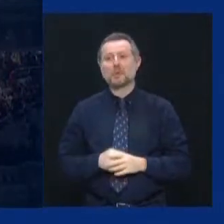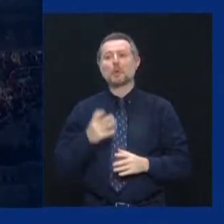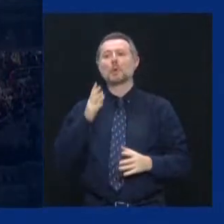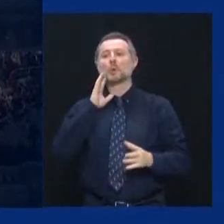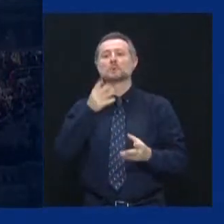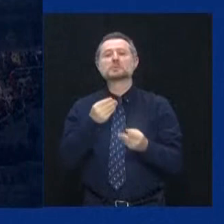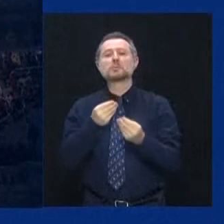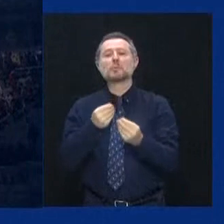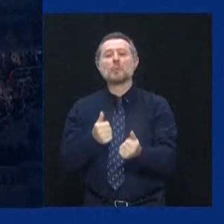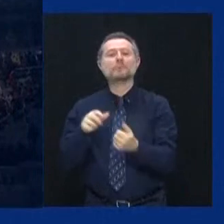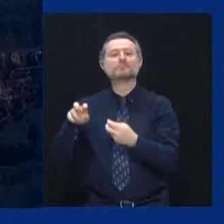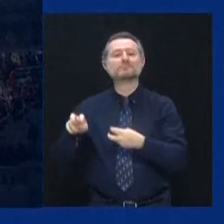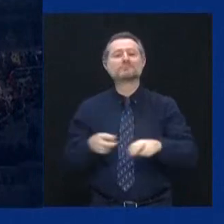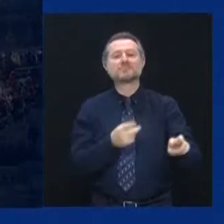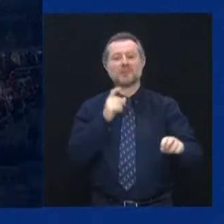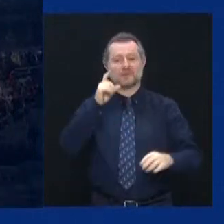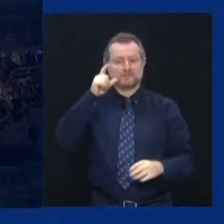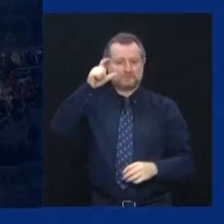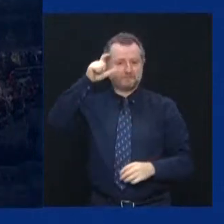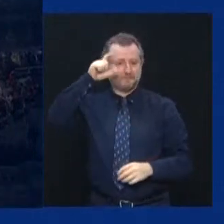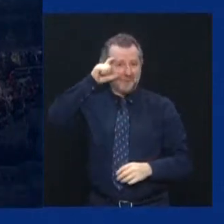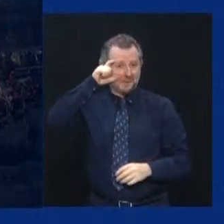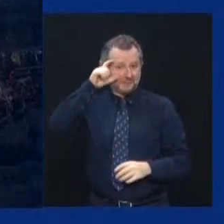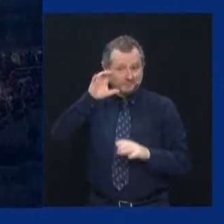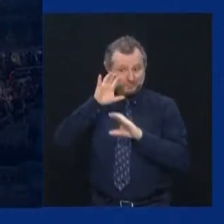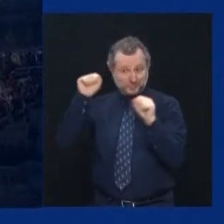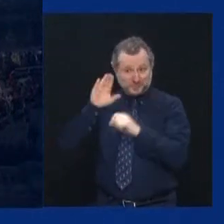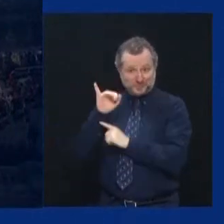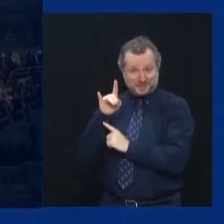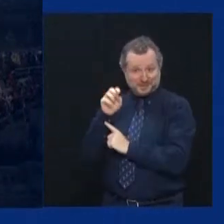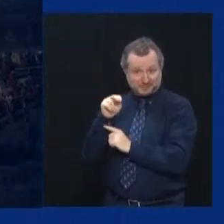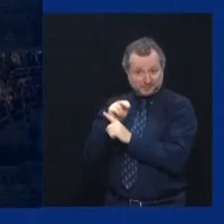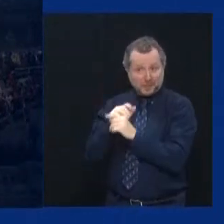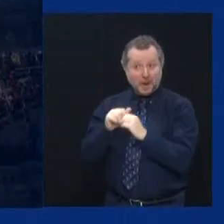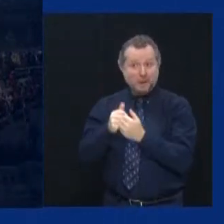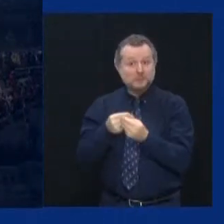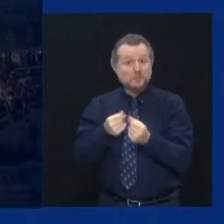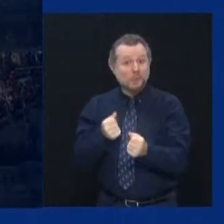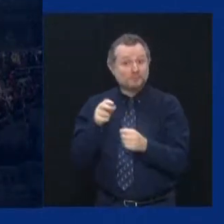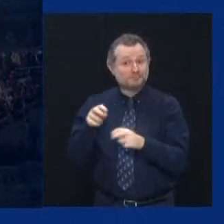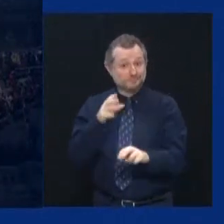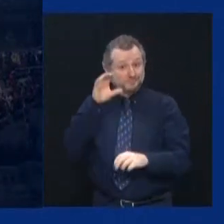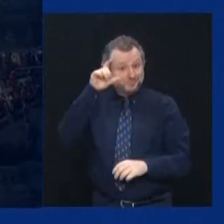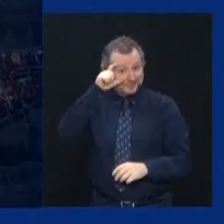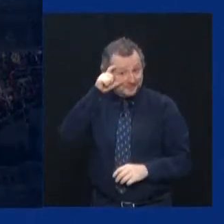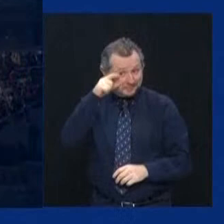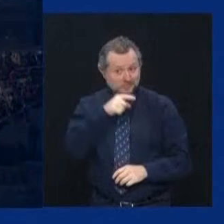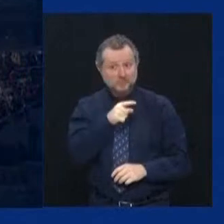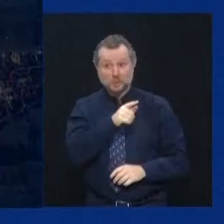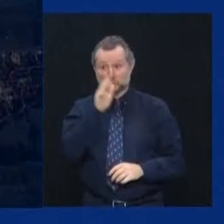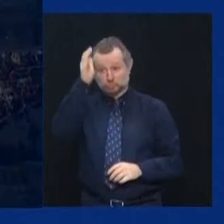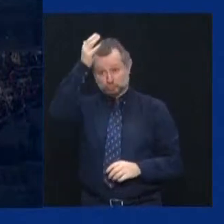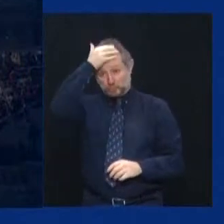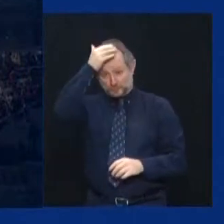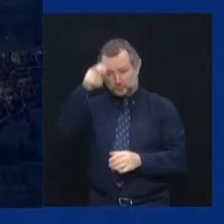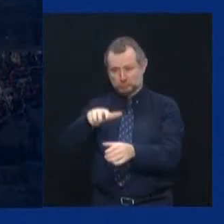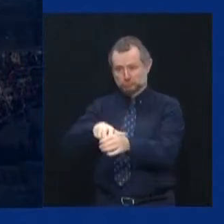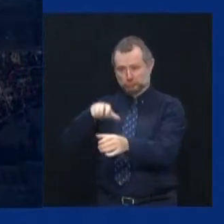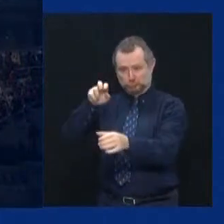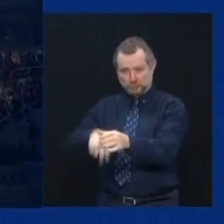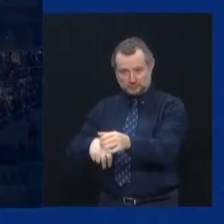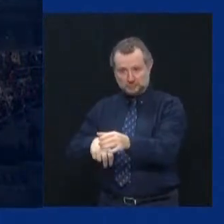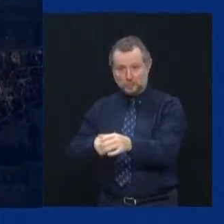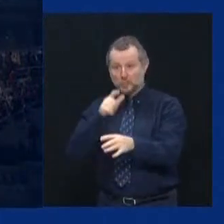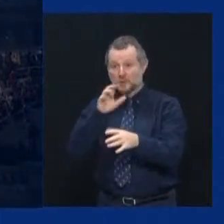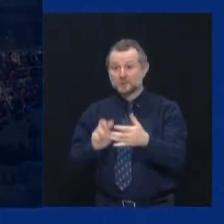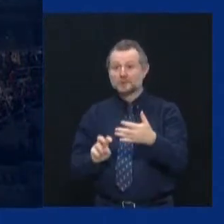power? President Trump resigns. Vice President Pence takes over. Vice President Pence